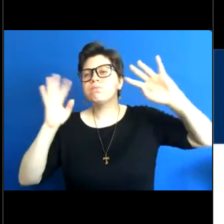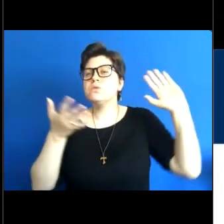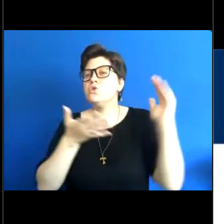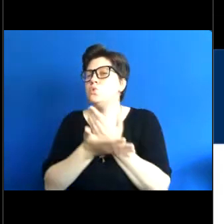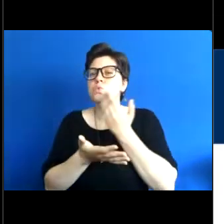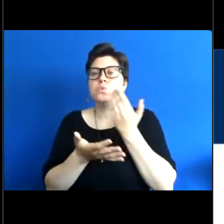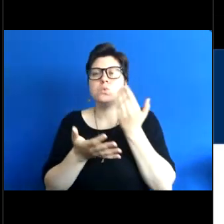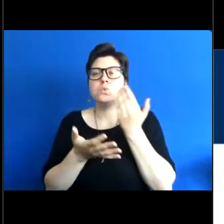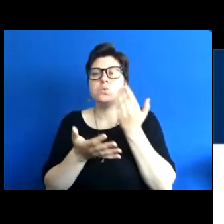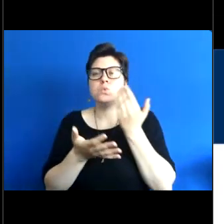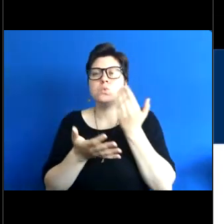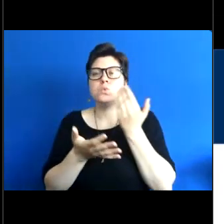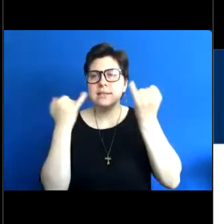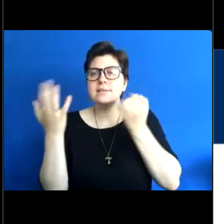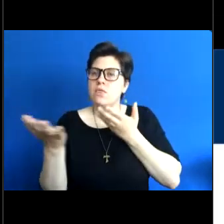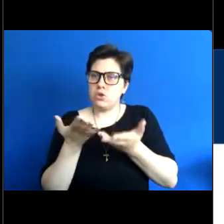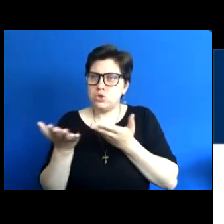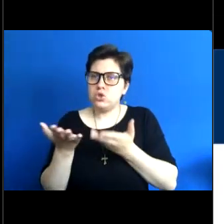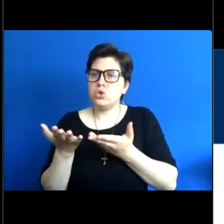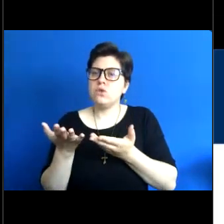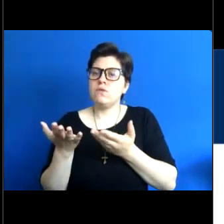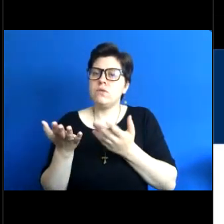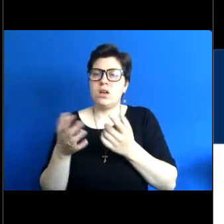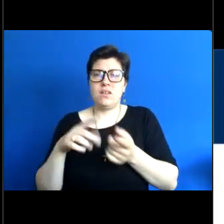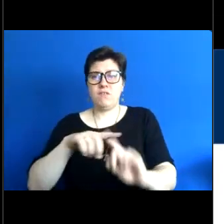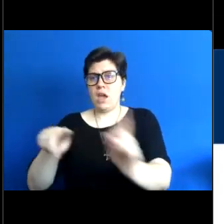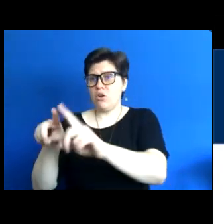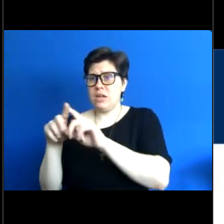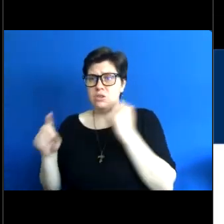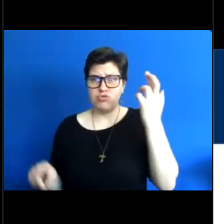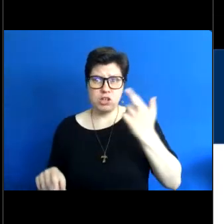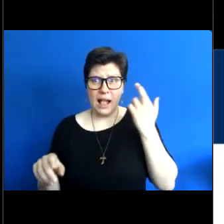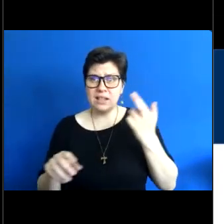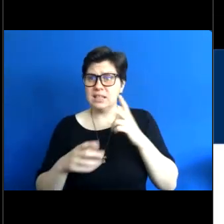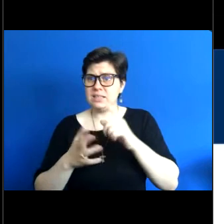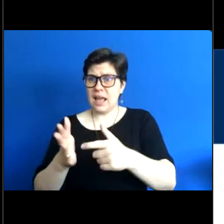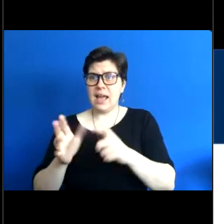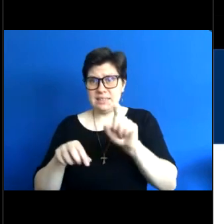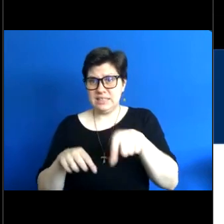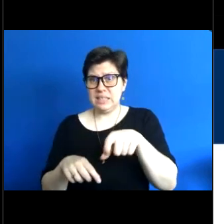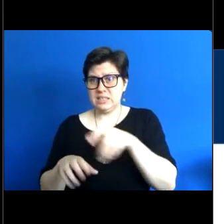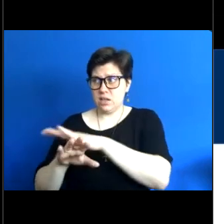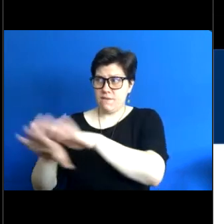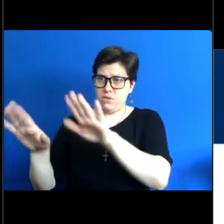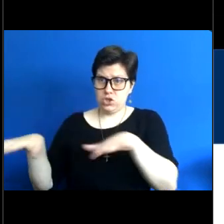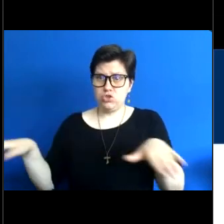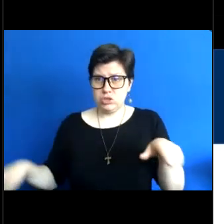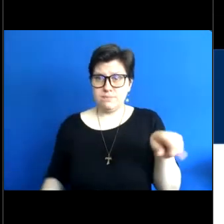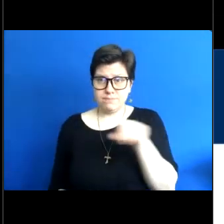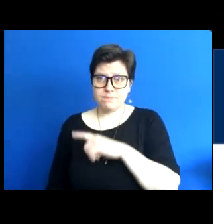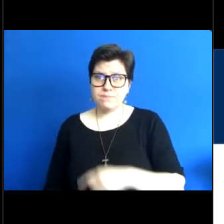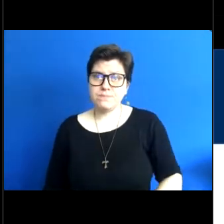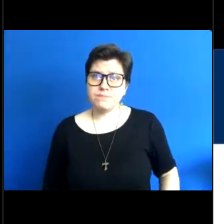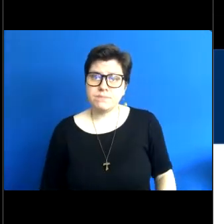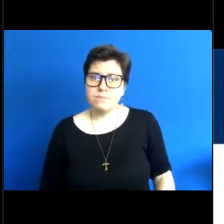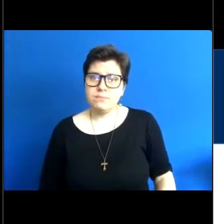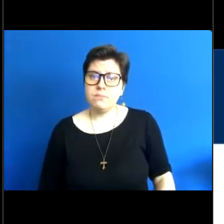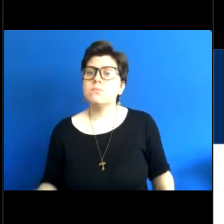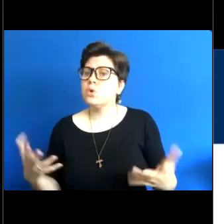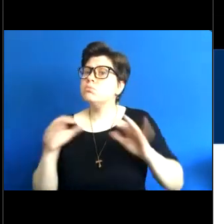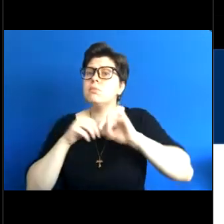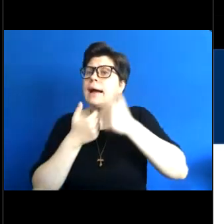ideas that serve the very varied realities and needs of the children before us. And so how are we thinking creatively?